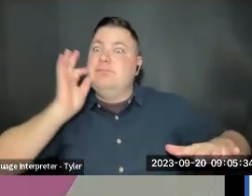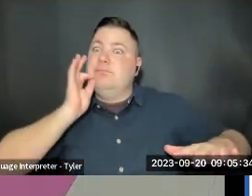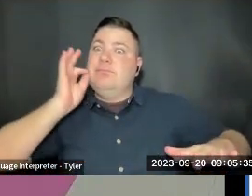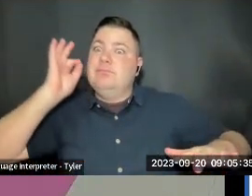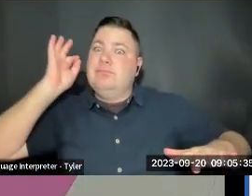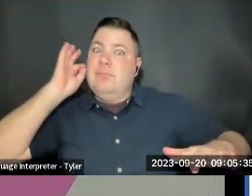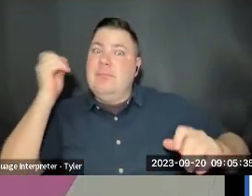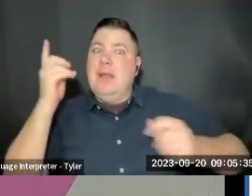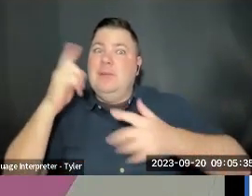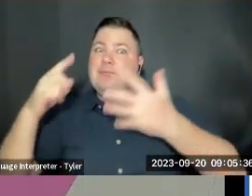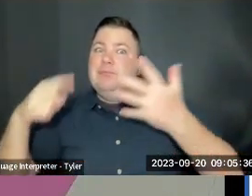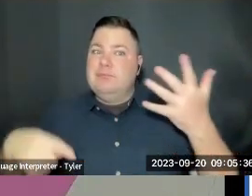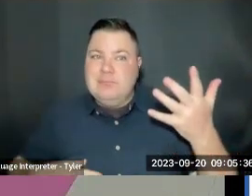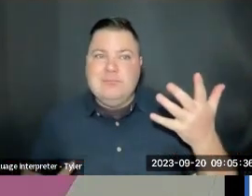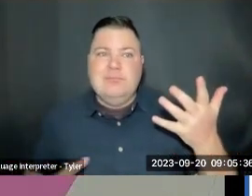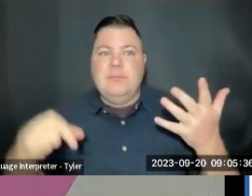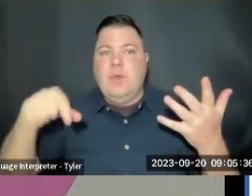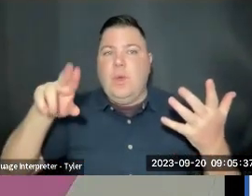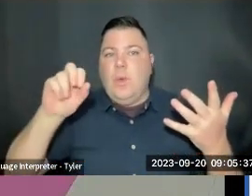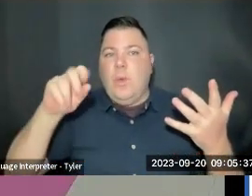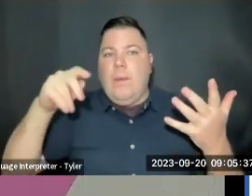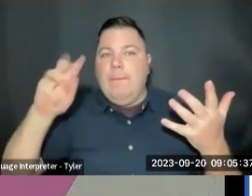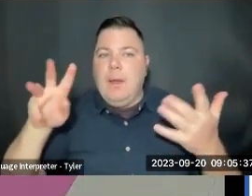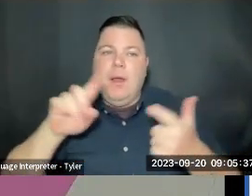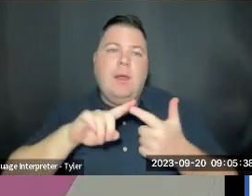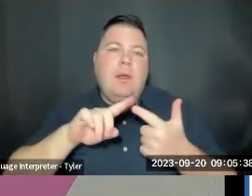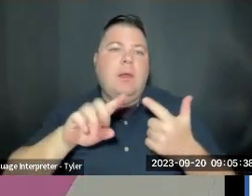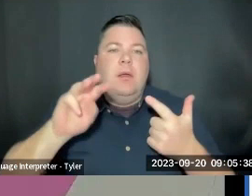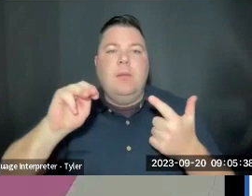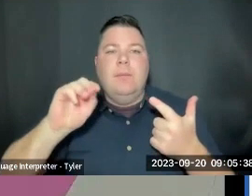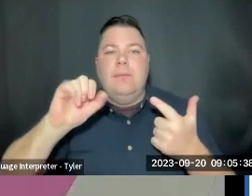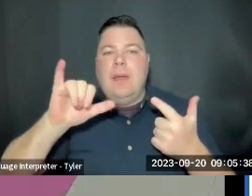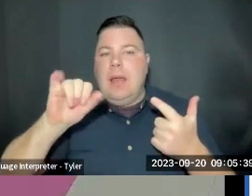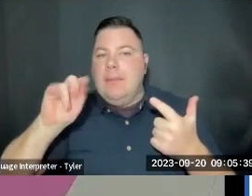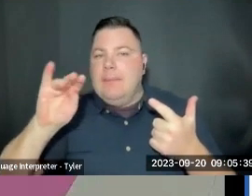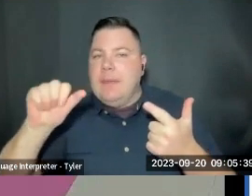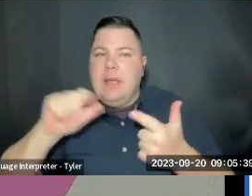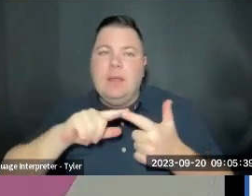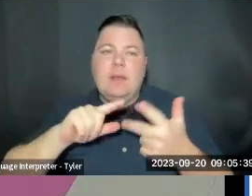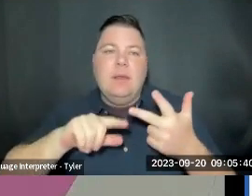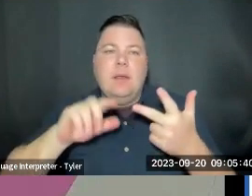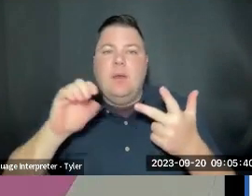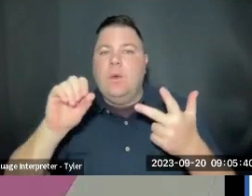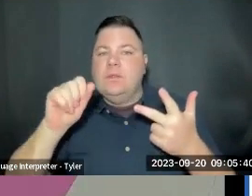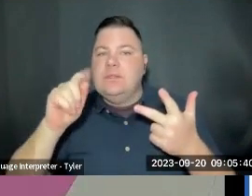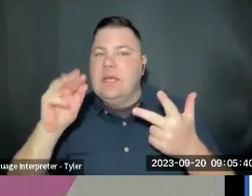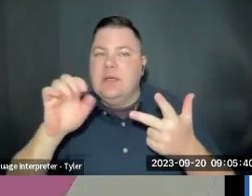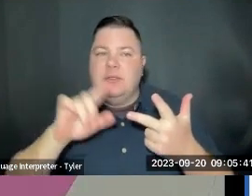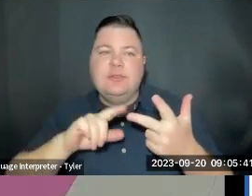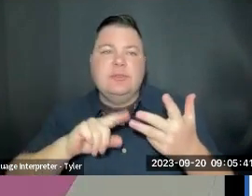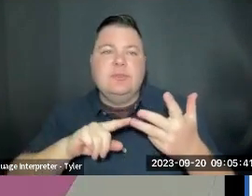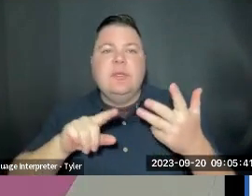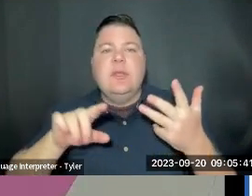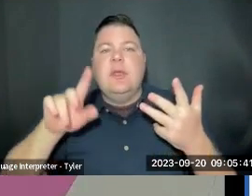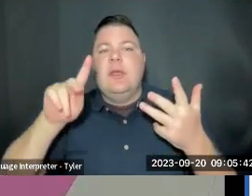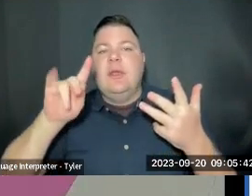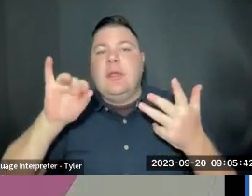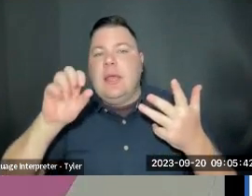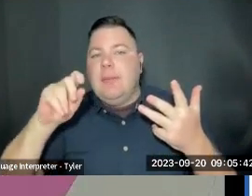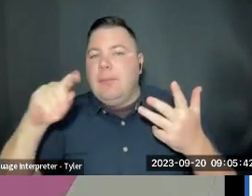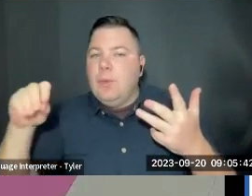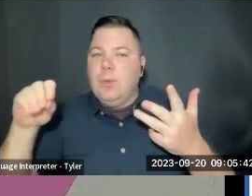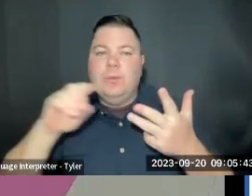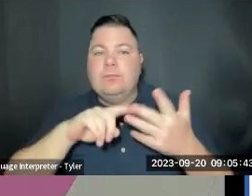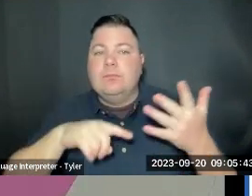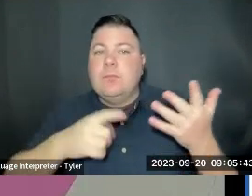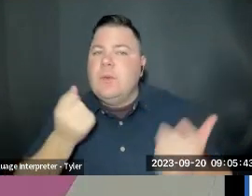those commonly known as the Quapaw, Miamia, Osage, Kaskaskia, and Kickapoo. We also acknowledge